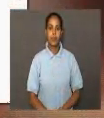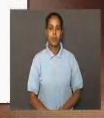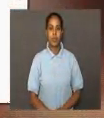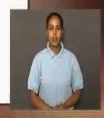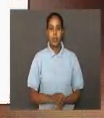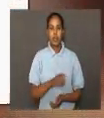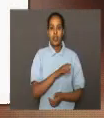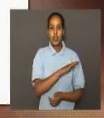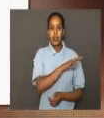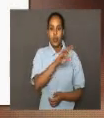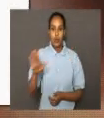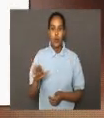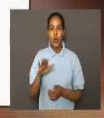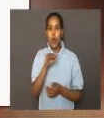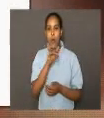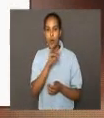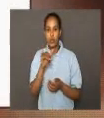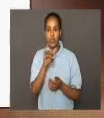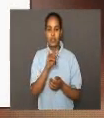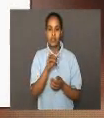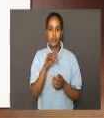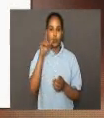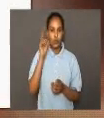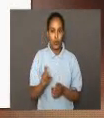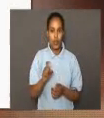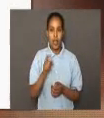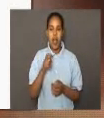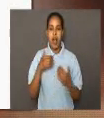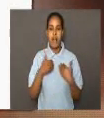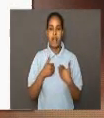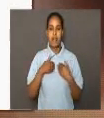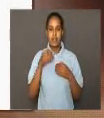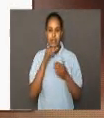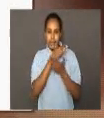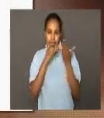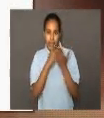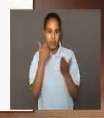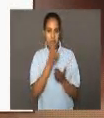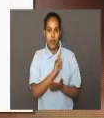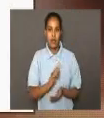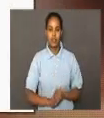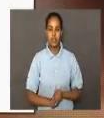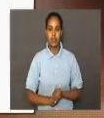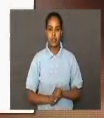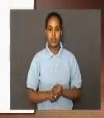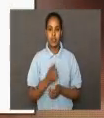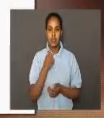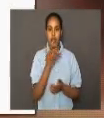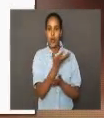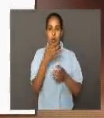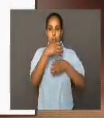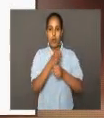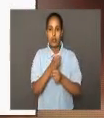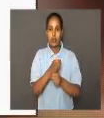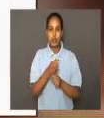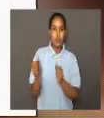Your homogeneous mixture should not have discernible boundaries. The components should